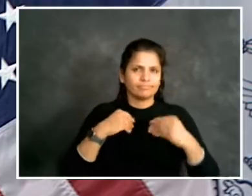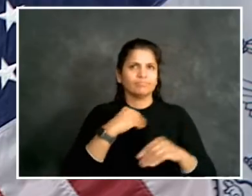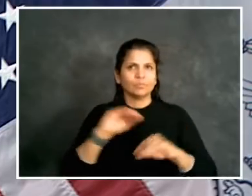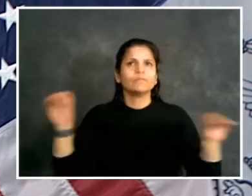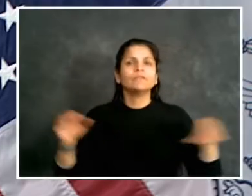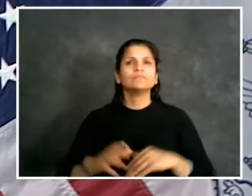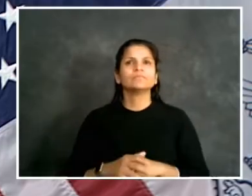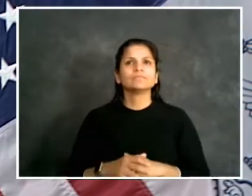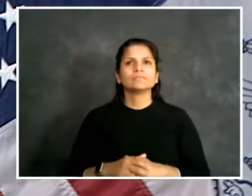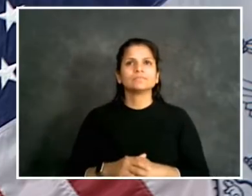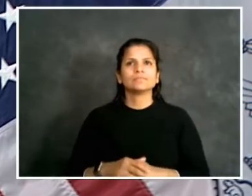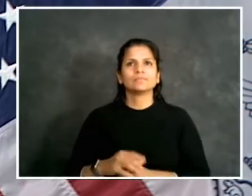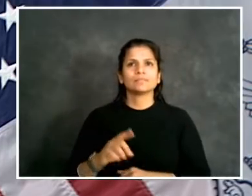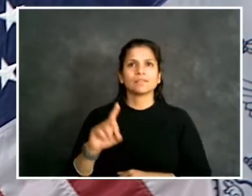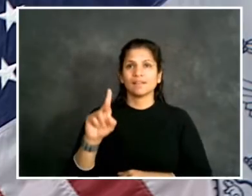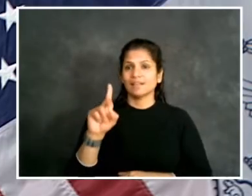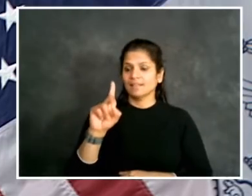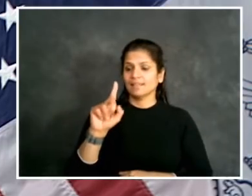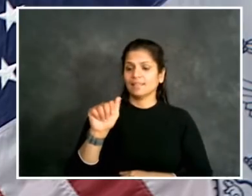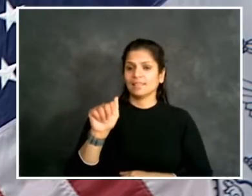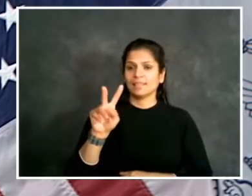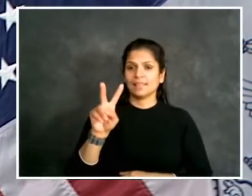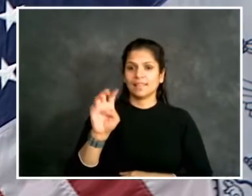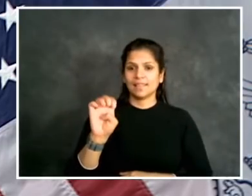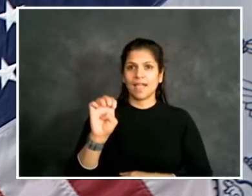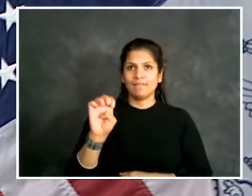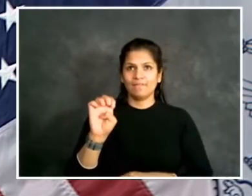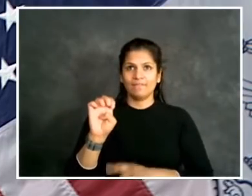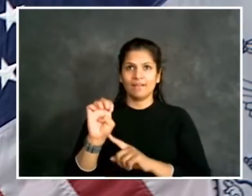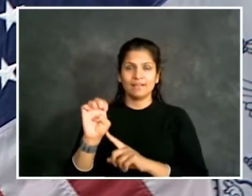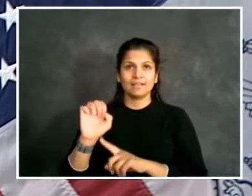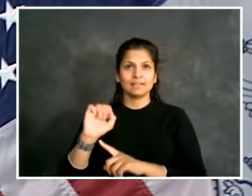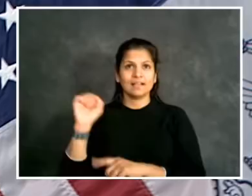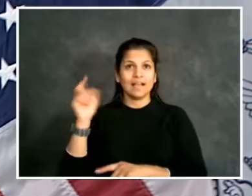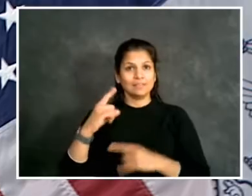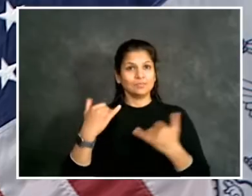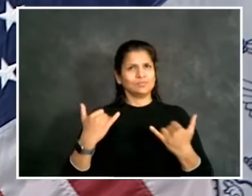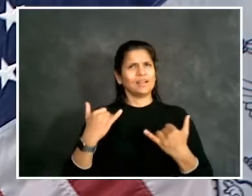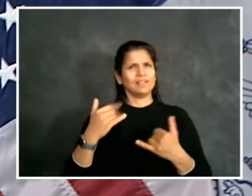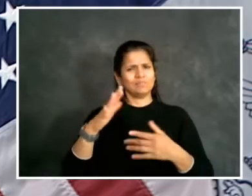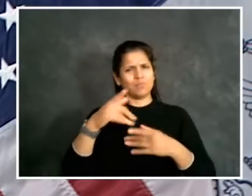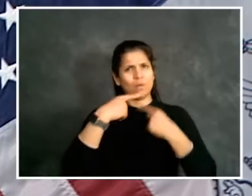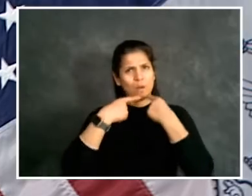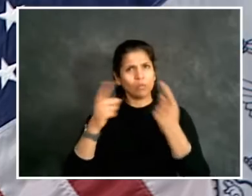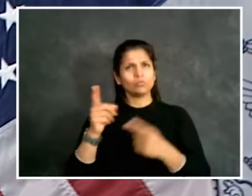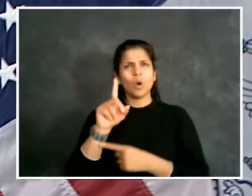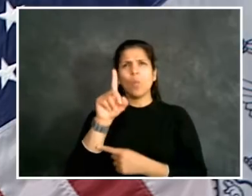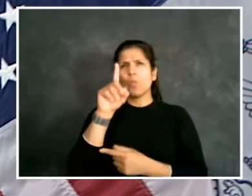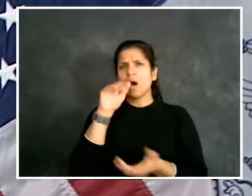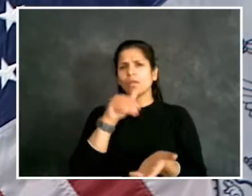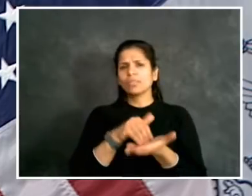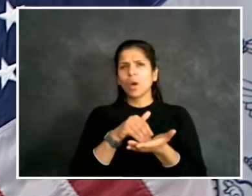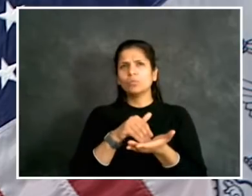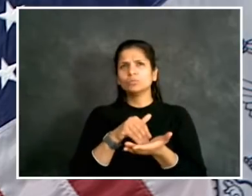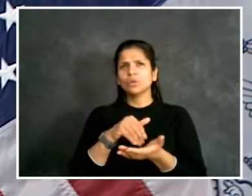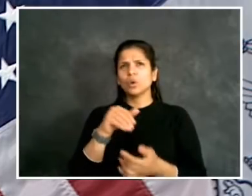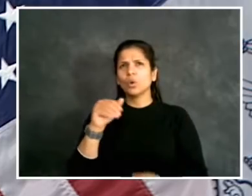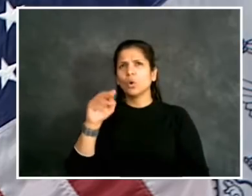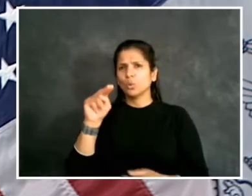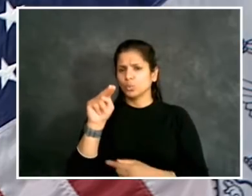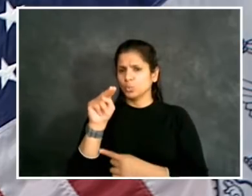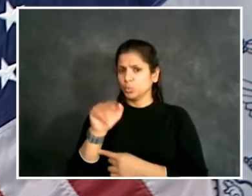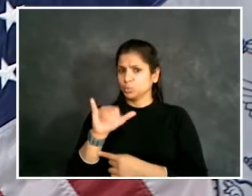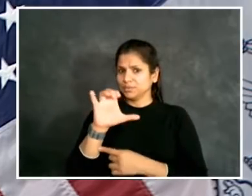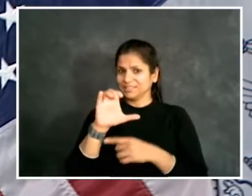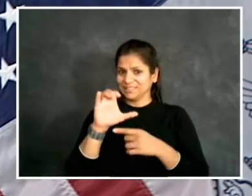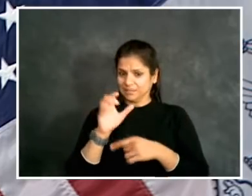this 1,000 city employees who are going to be backing up police on enforcing social distancing and helping out to distribute some of the masks. I